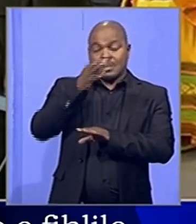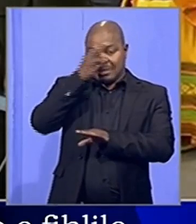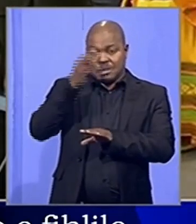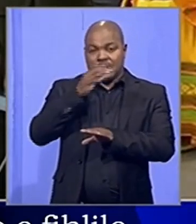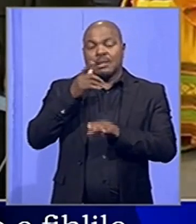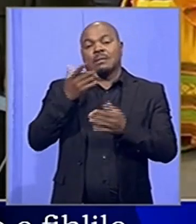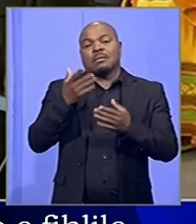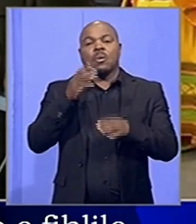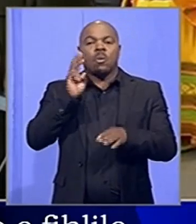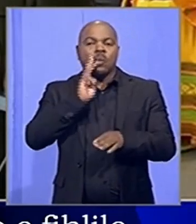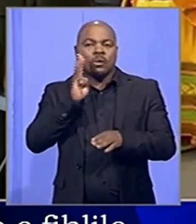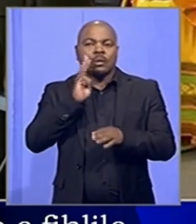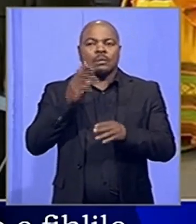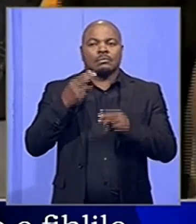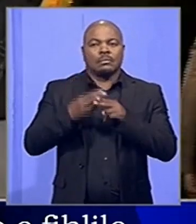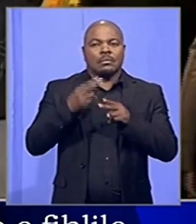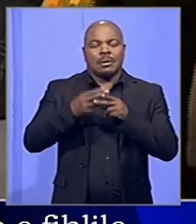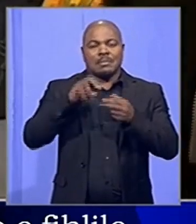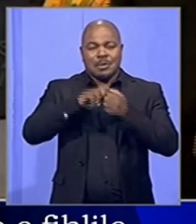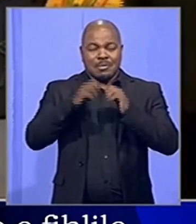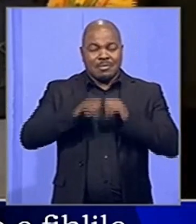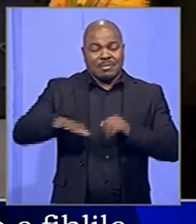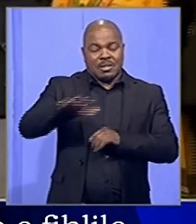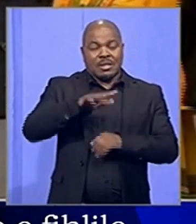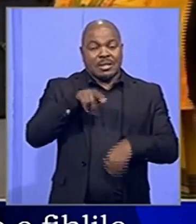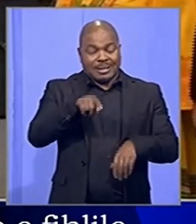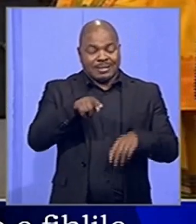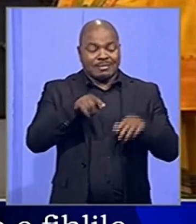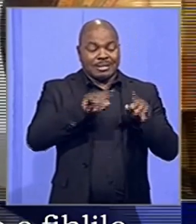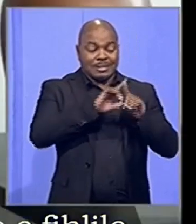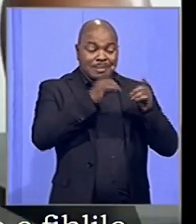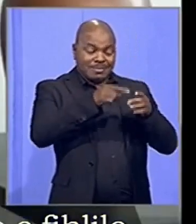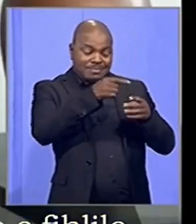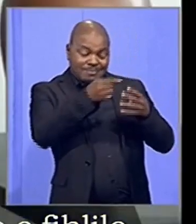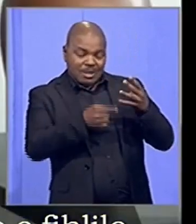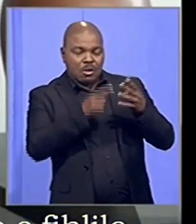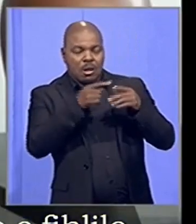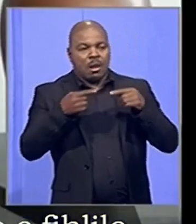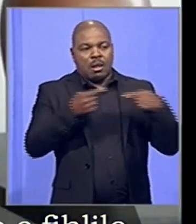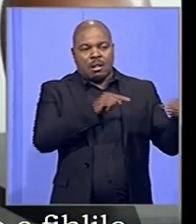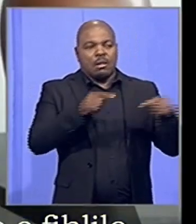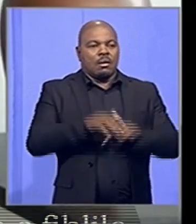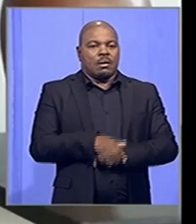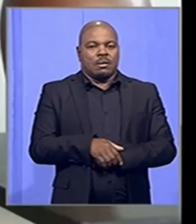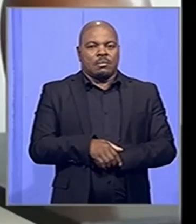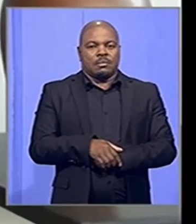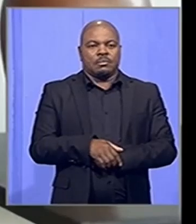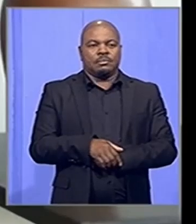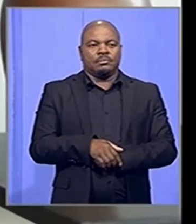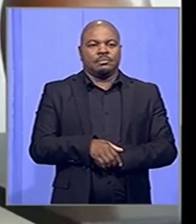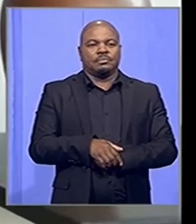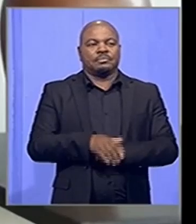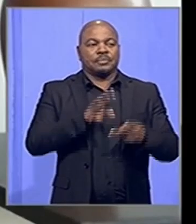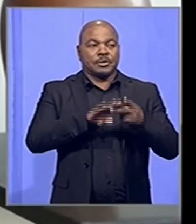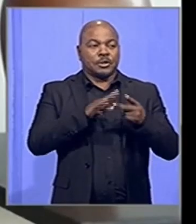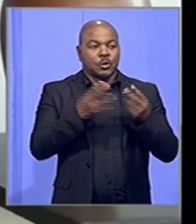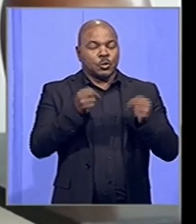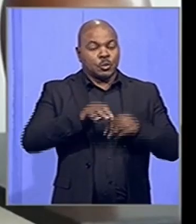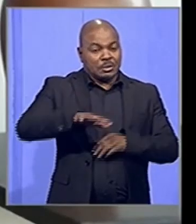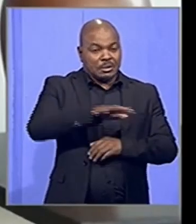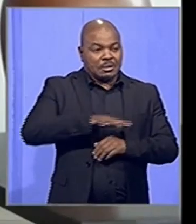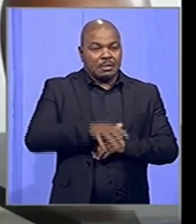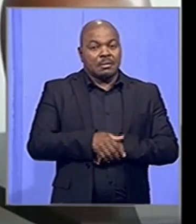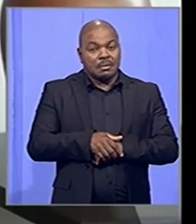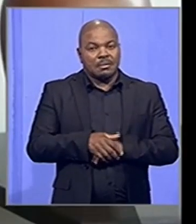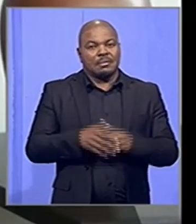in water and sanitation. So these are going to be contested departments. This is the beginning of the new era. But